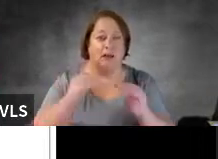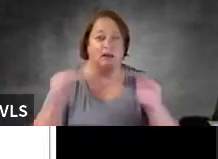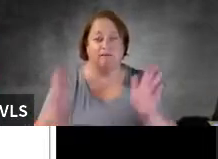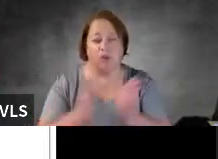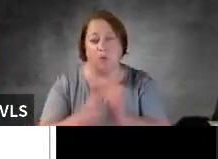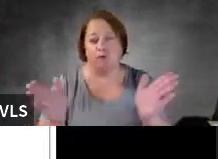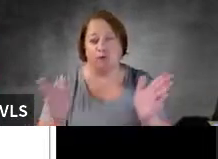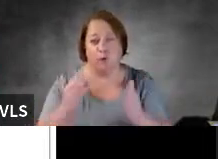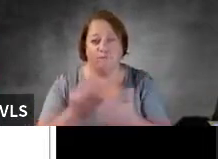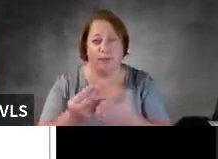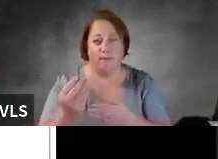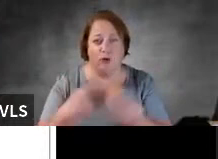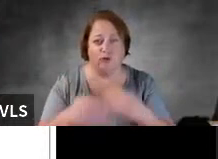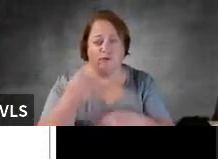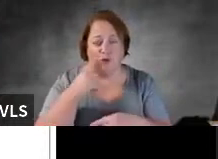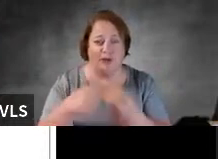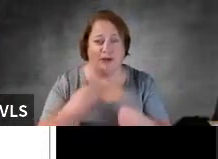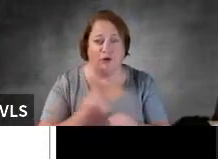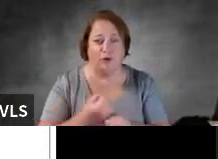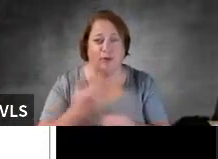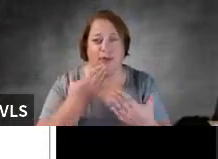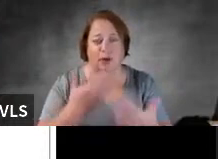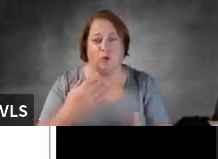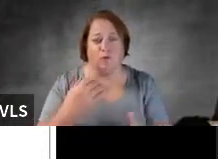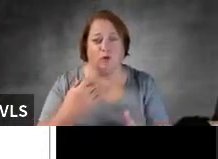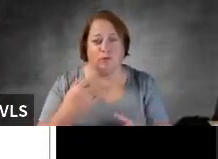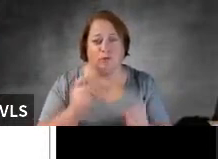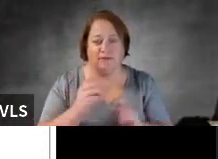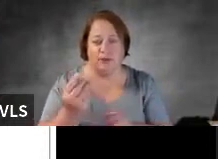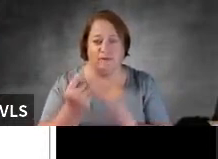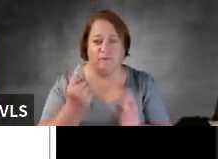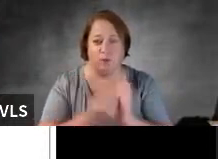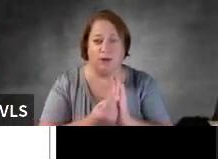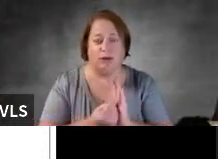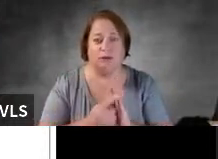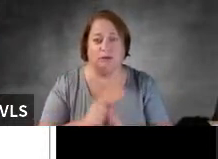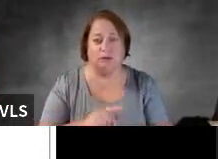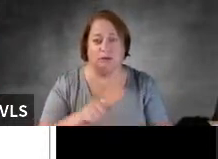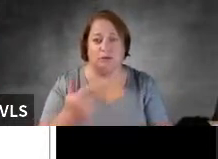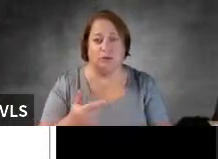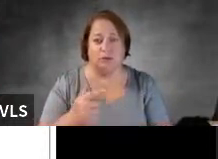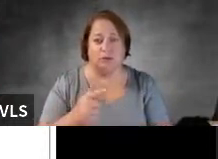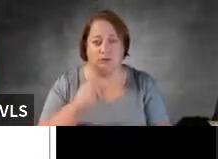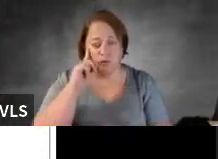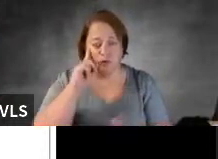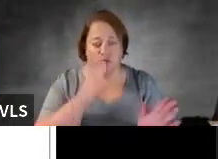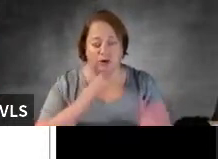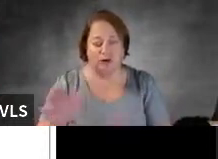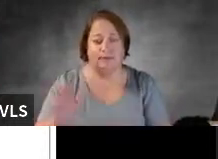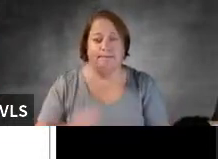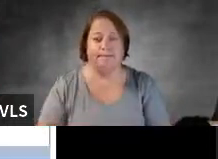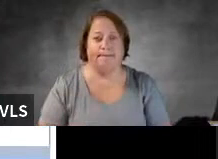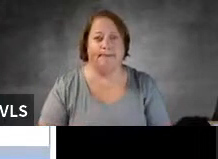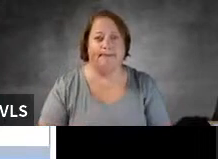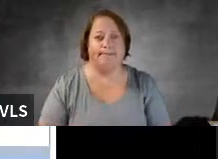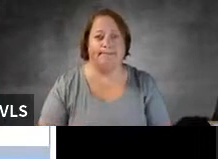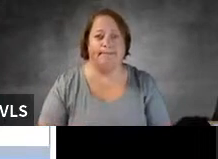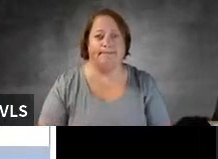of our budget for the year. Thank you for giving me a few minutes, and we will turn it over to strategic planning.